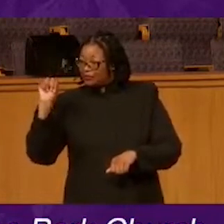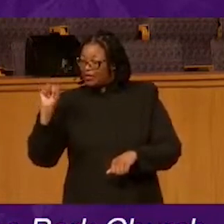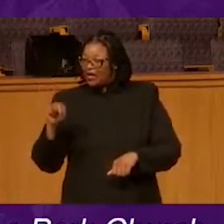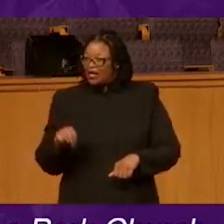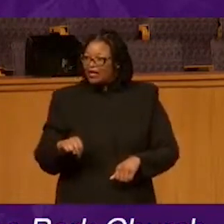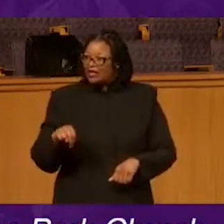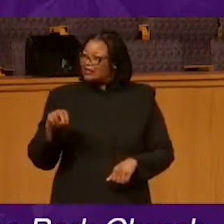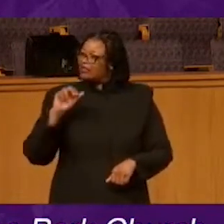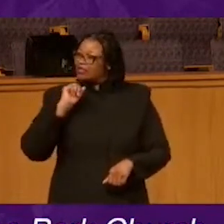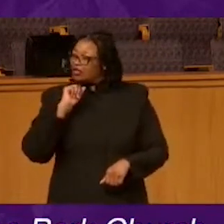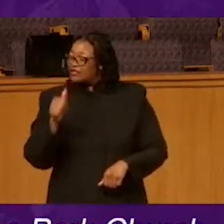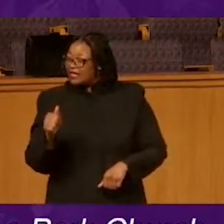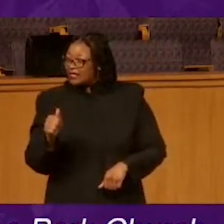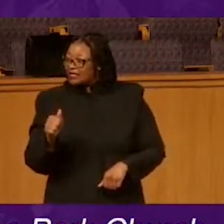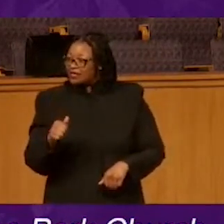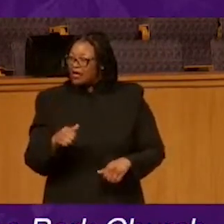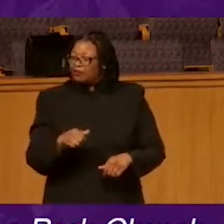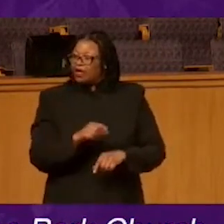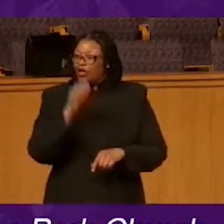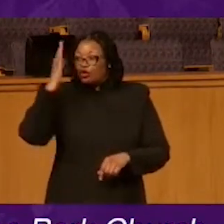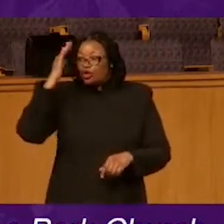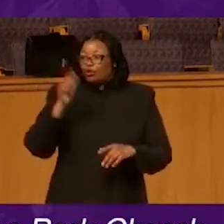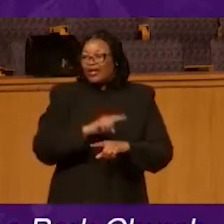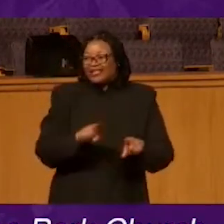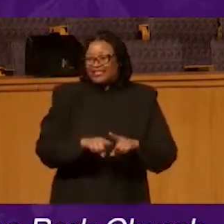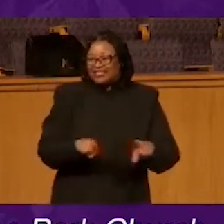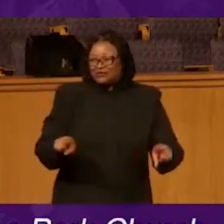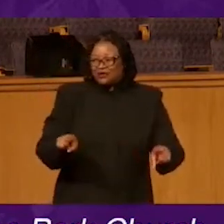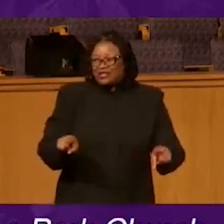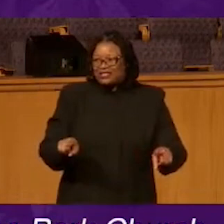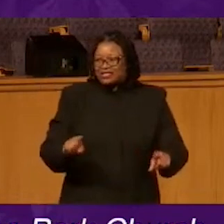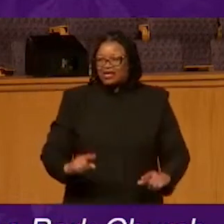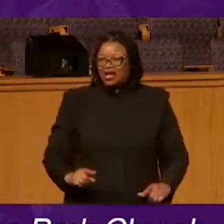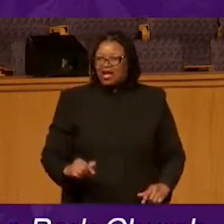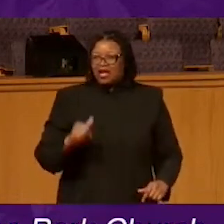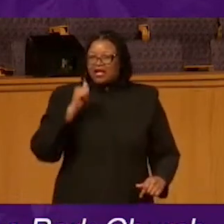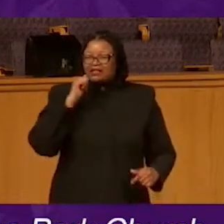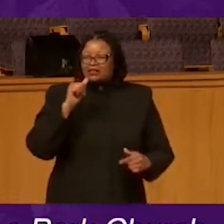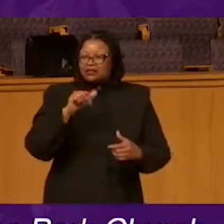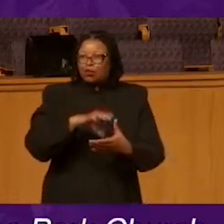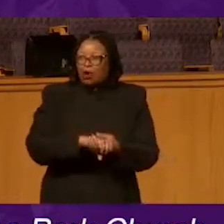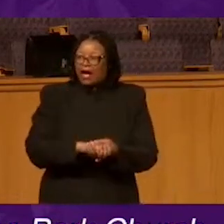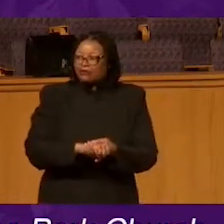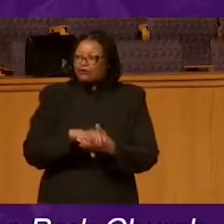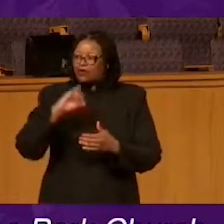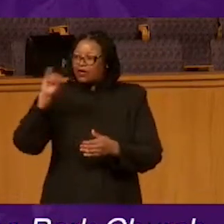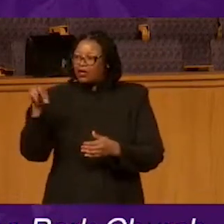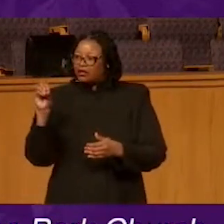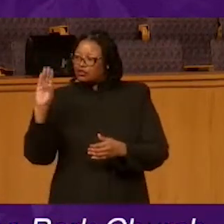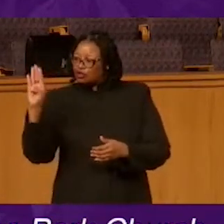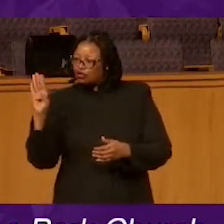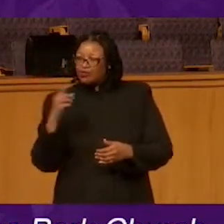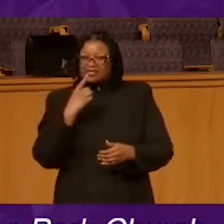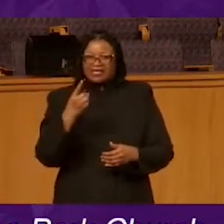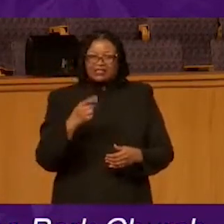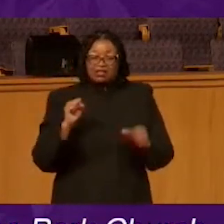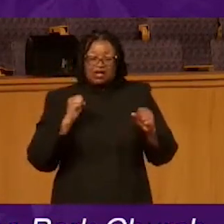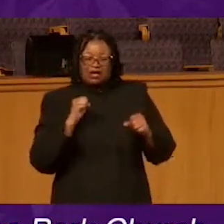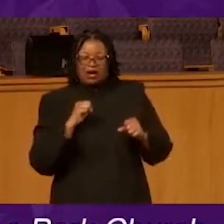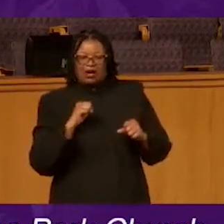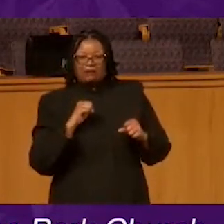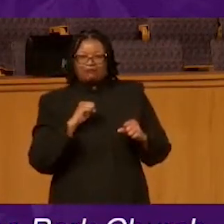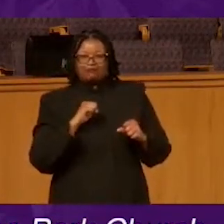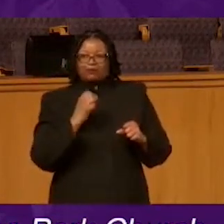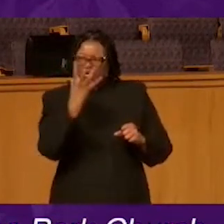and intention. That's what Job had to do when his wife came up to him and said, "Job, why don't you curse God